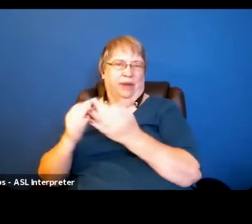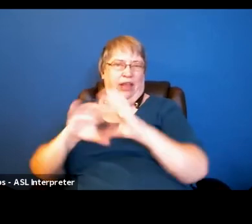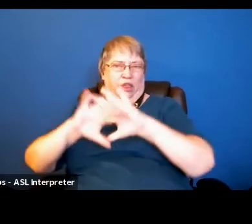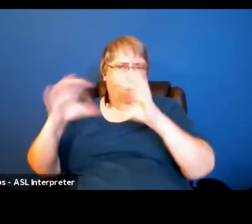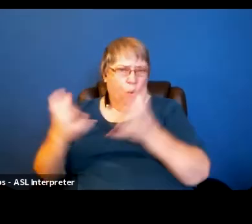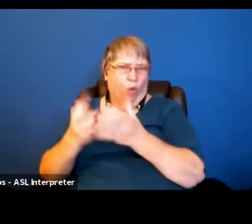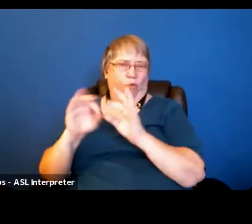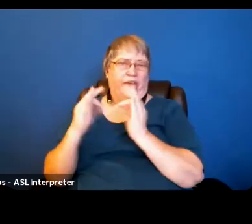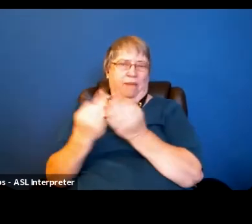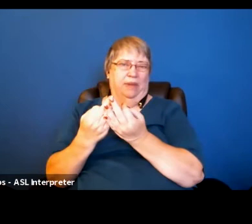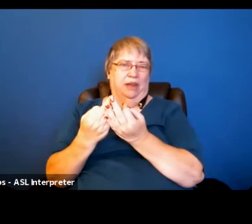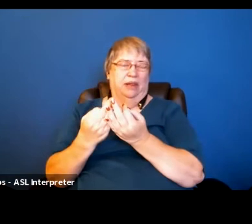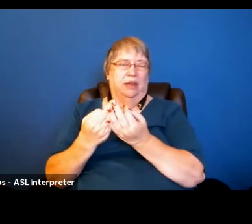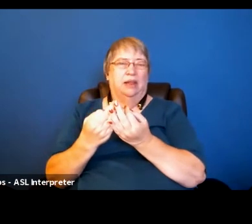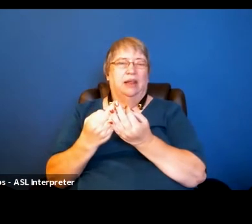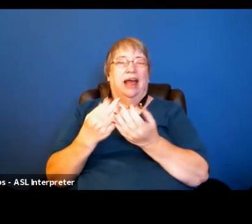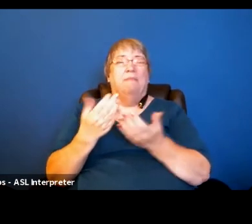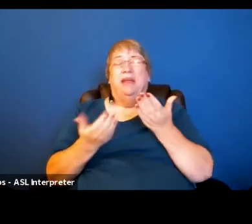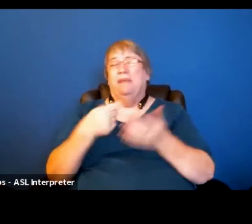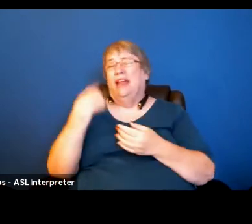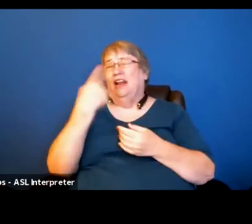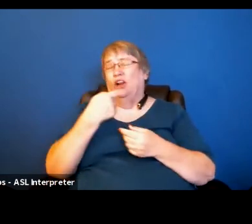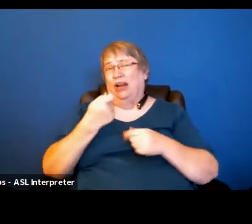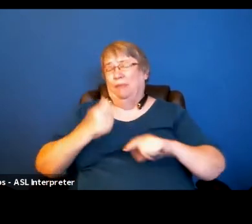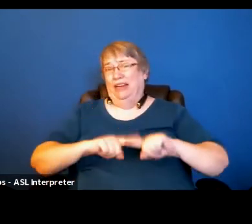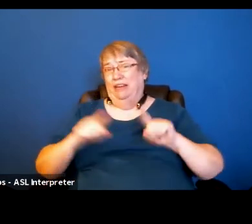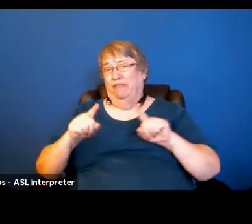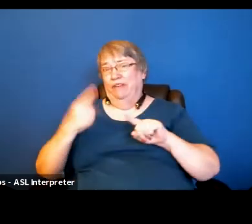services should look different, and we want to make sure that